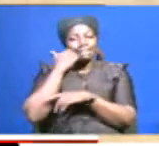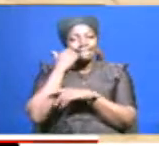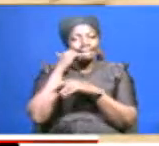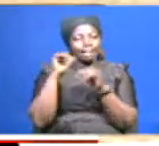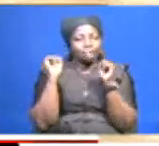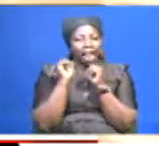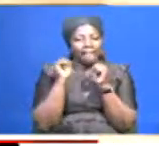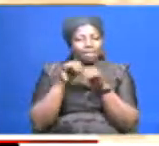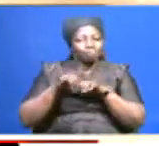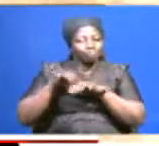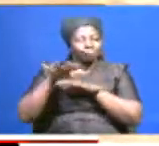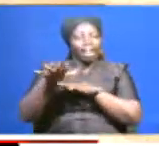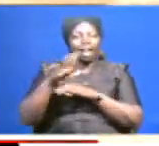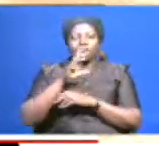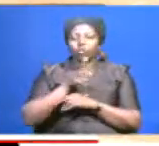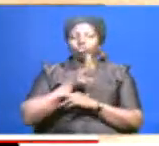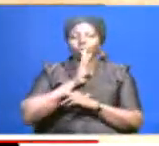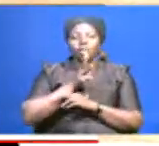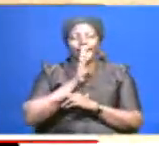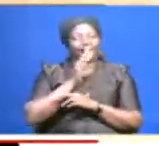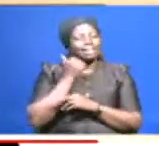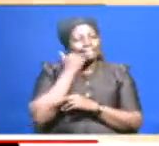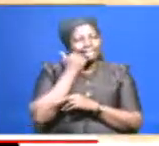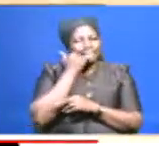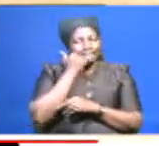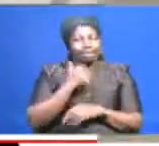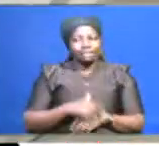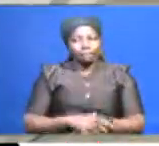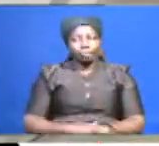diseases. Tilio Marco for Prime Edition.